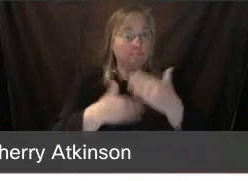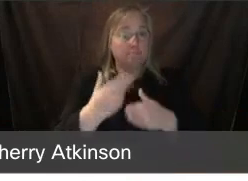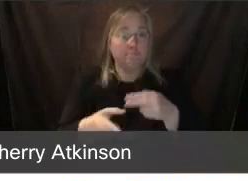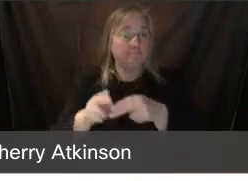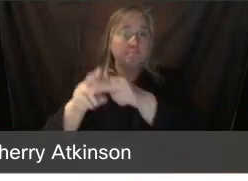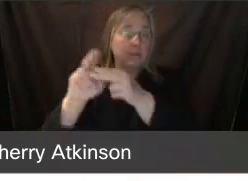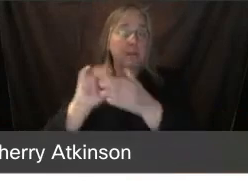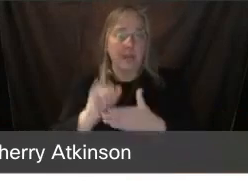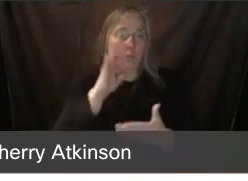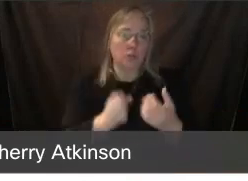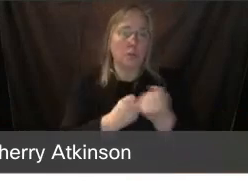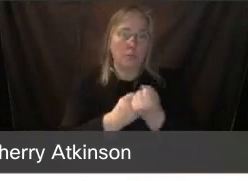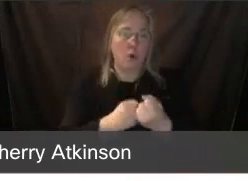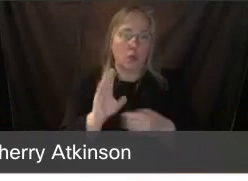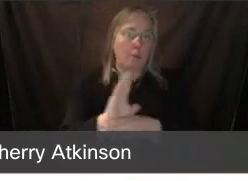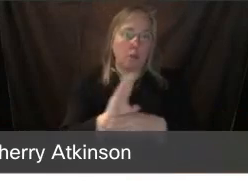support commercial base. However, we have